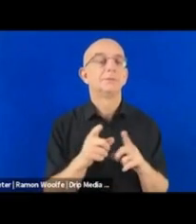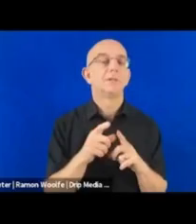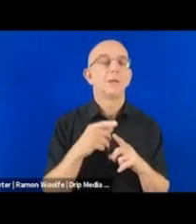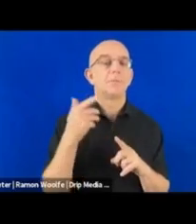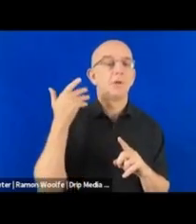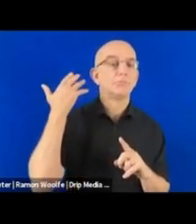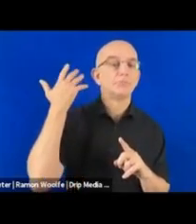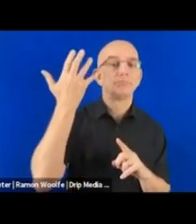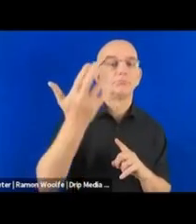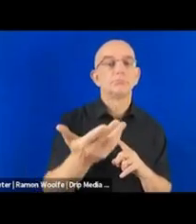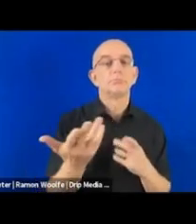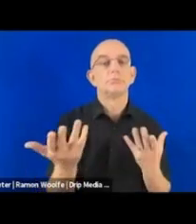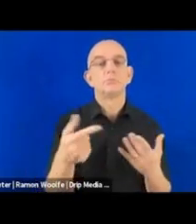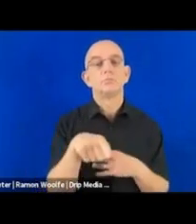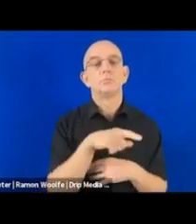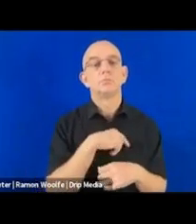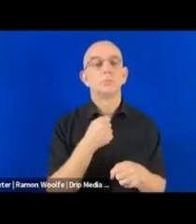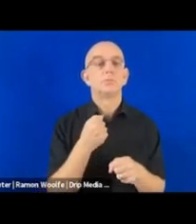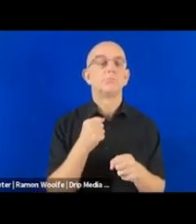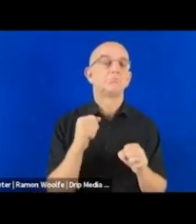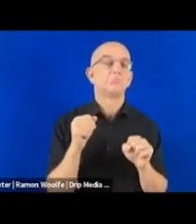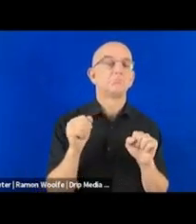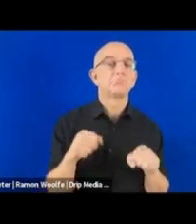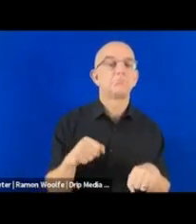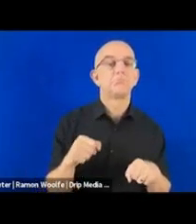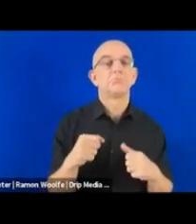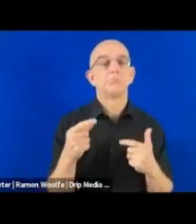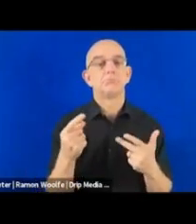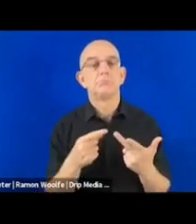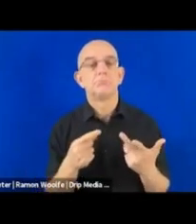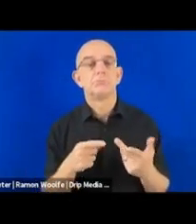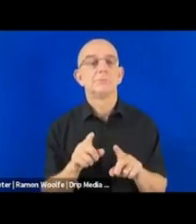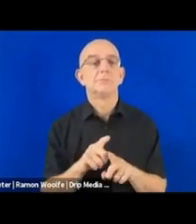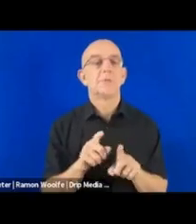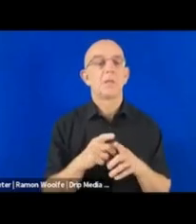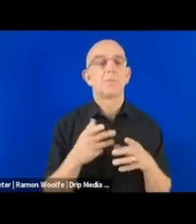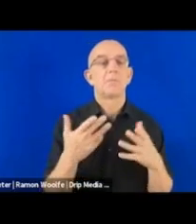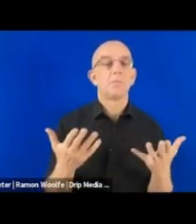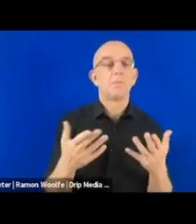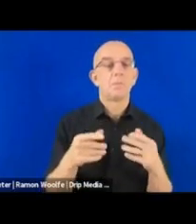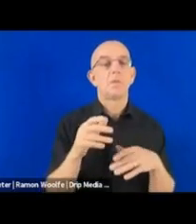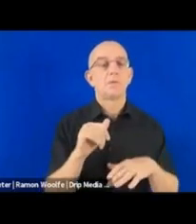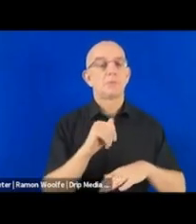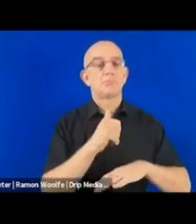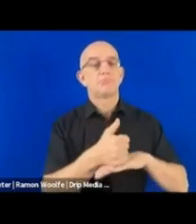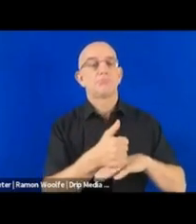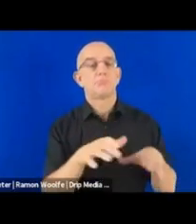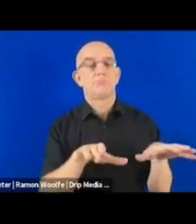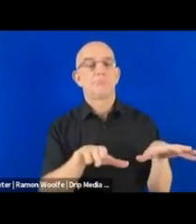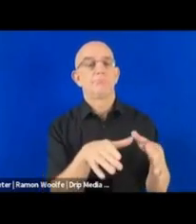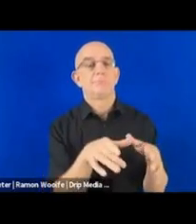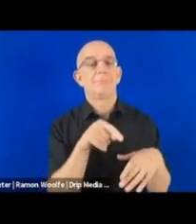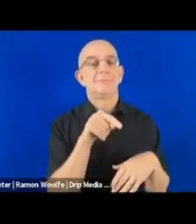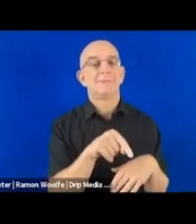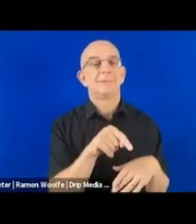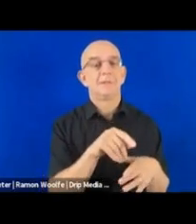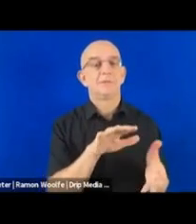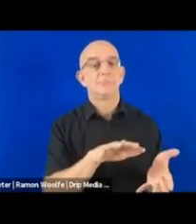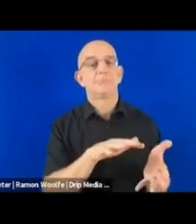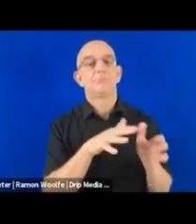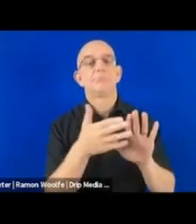trainers. So 11 Magomero lectures. So a total of 13 were trained.